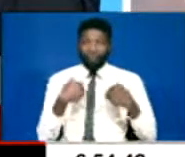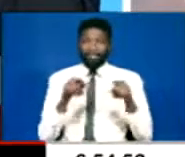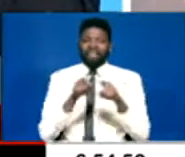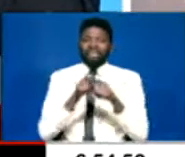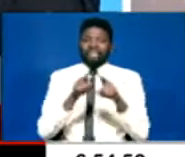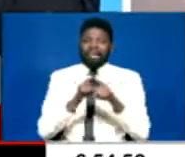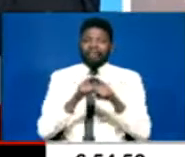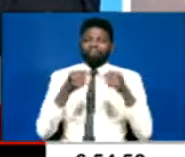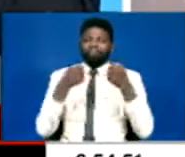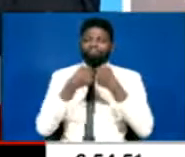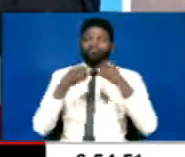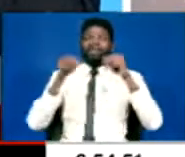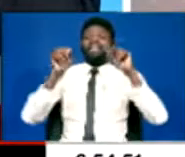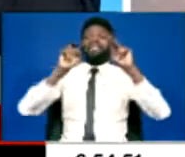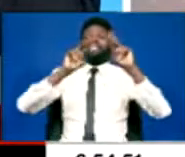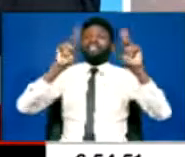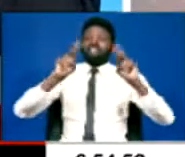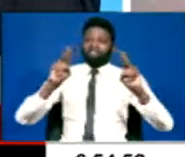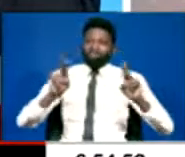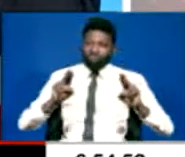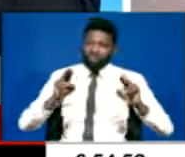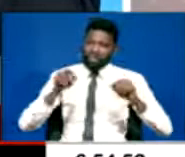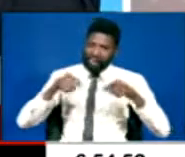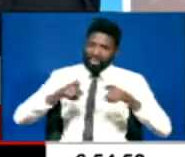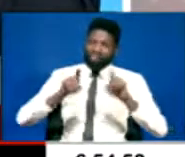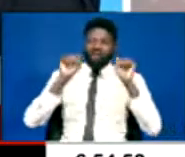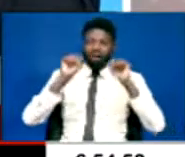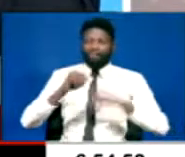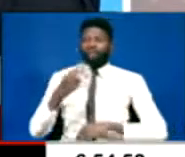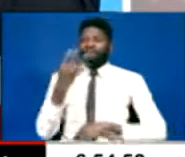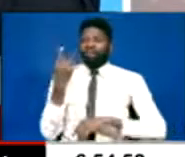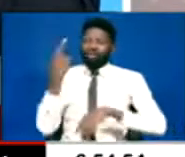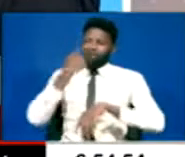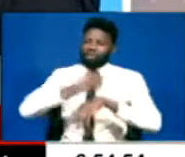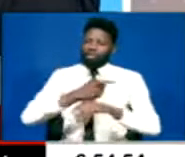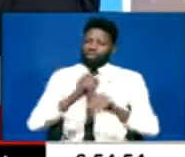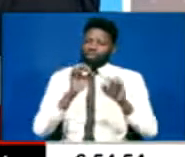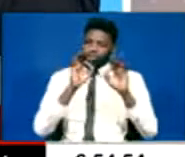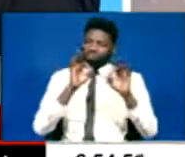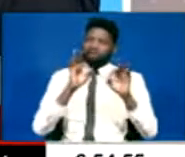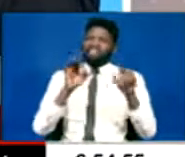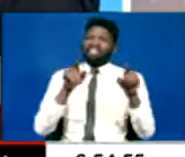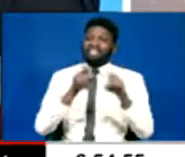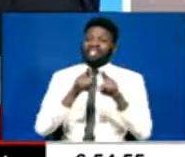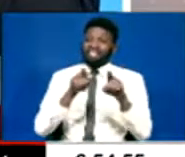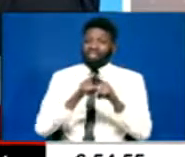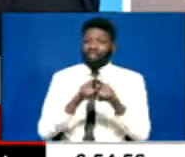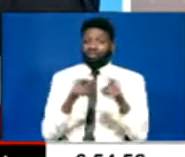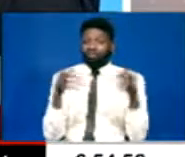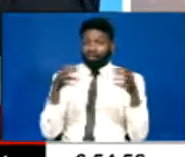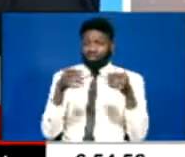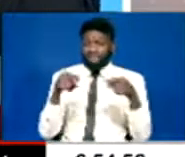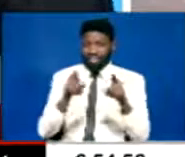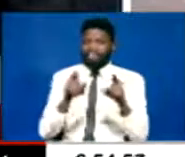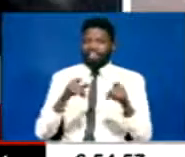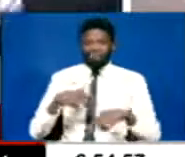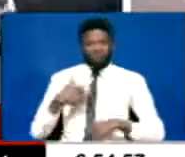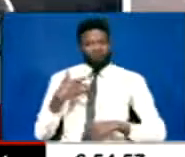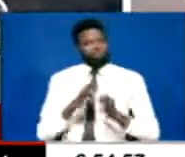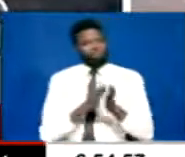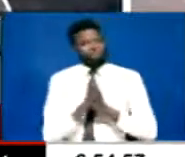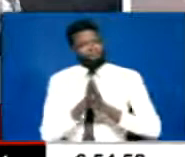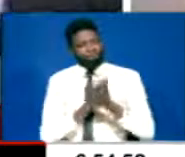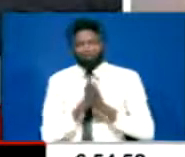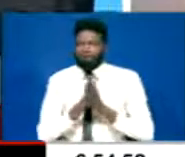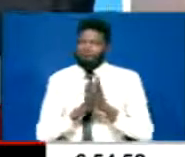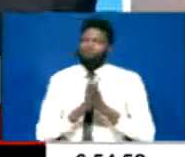international space, where they're able to have 4 productive days, and their working force is also encouraged. They're in very good moods. They are upbeat. They are,